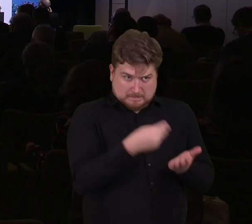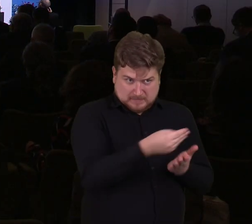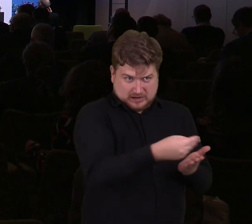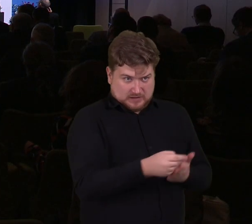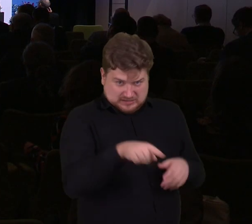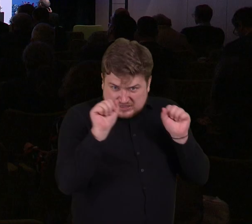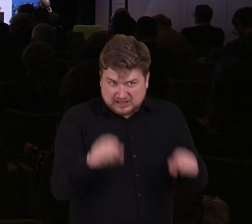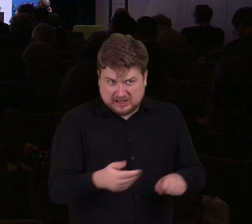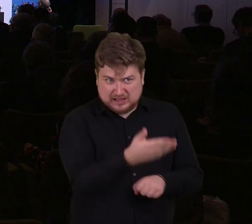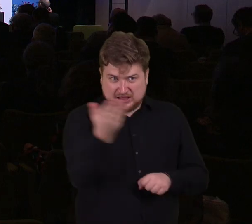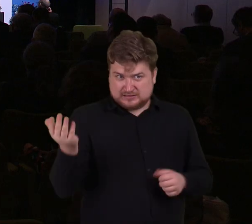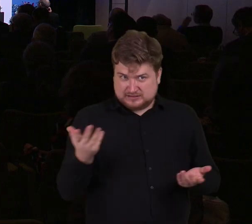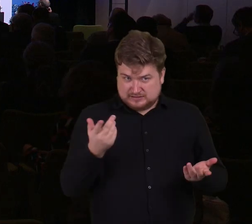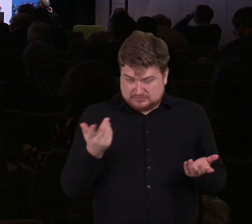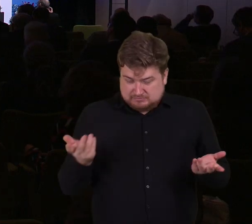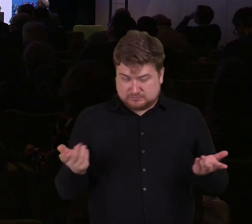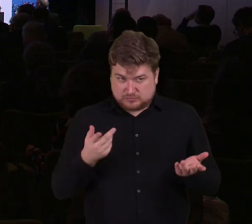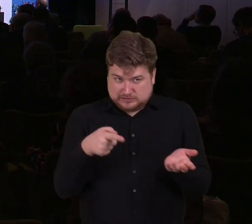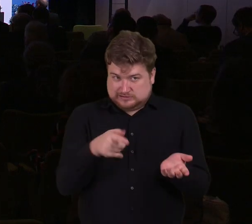support made in Europe products?